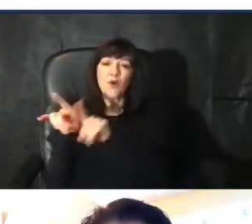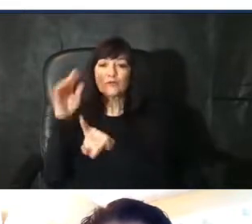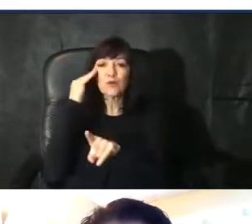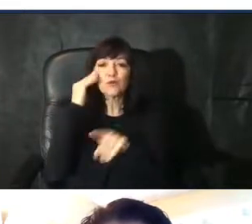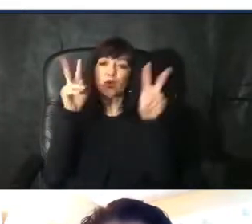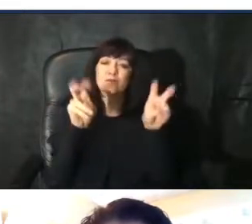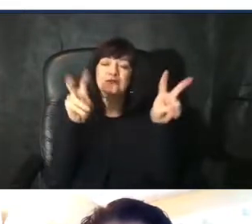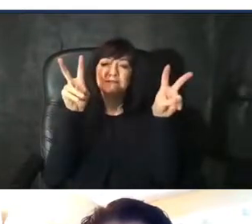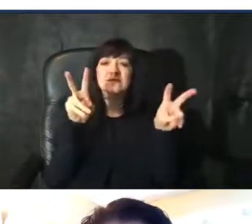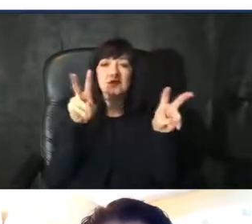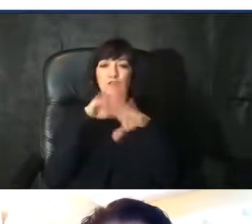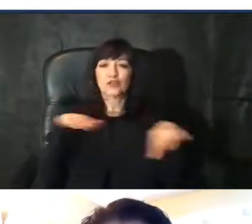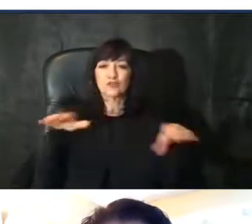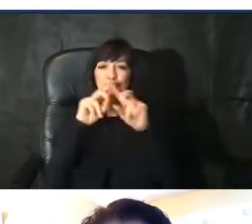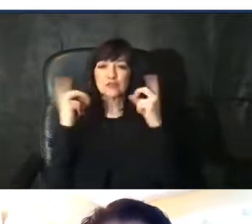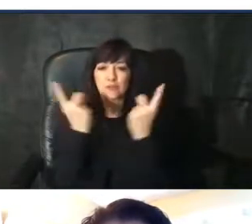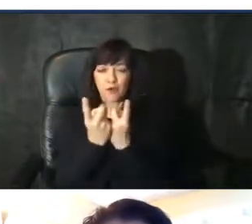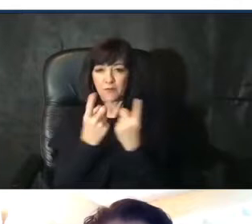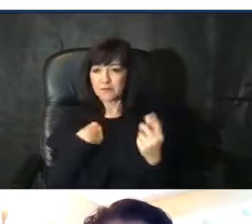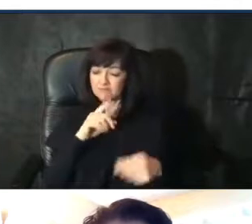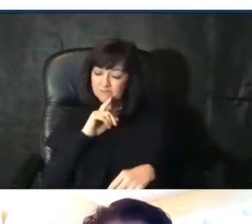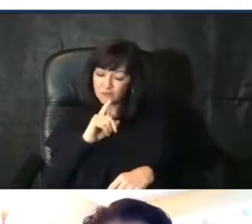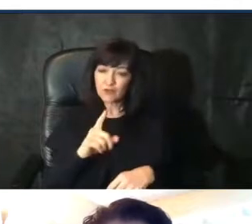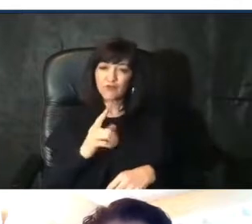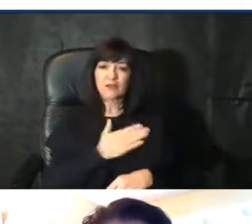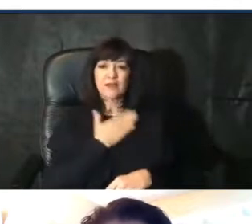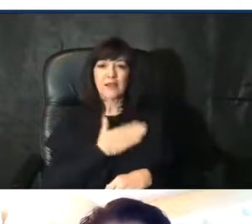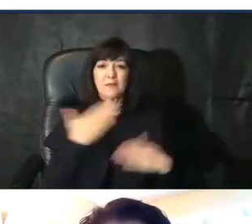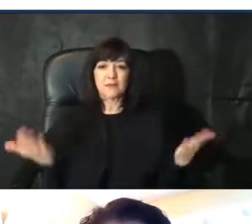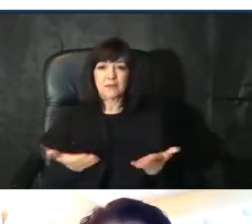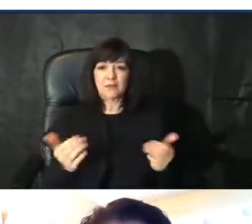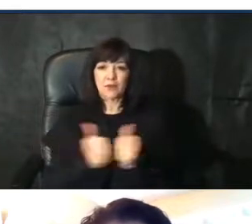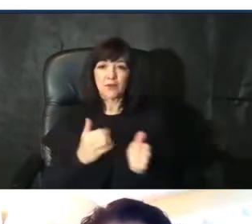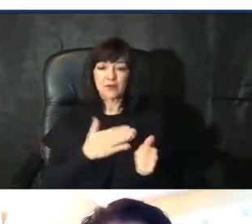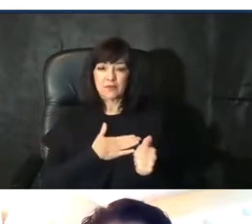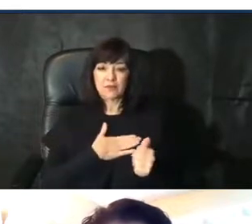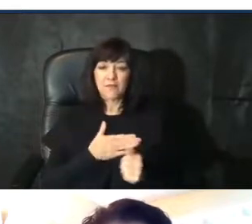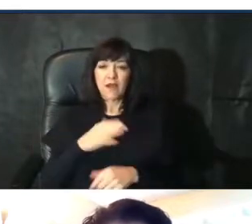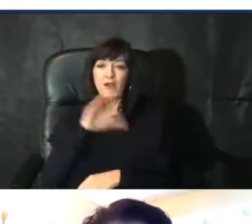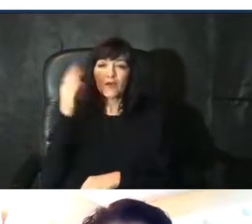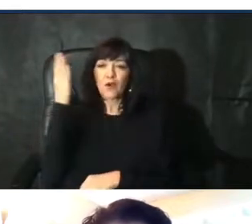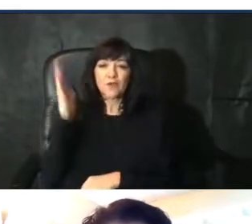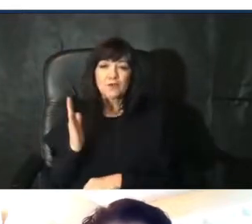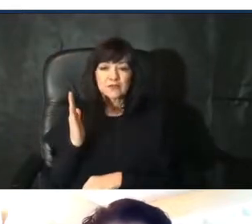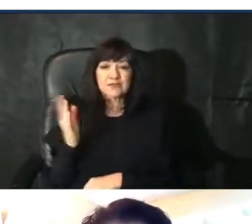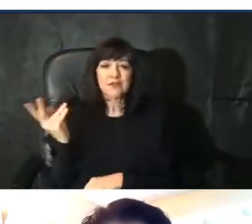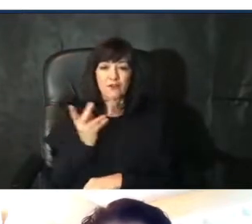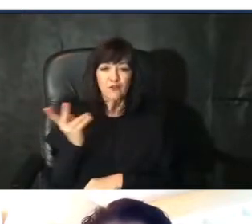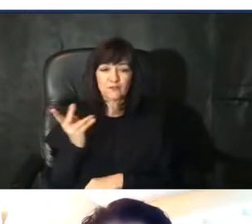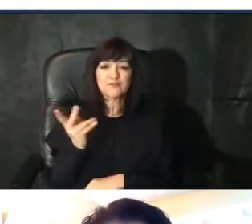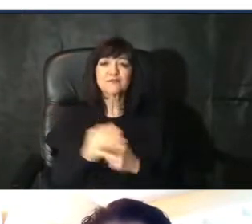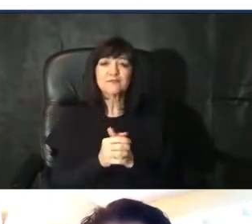really excited to be here with my co-presenters, Malia Boone, who is the program